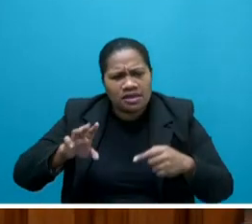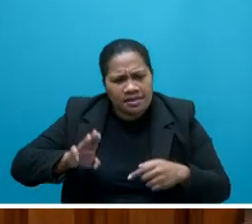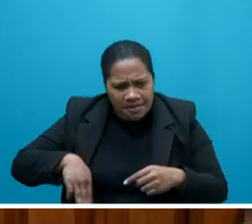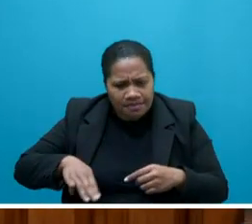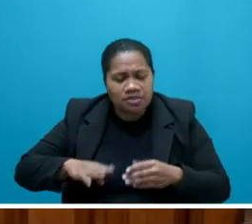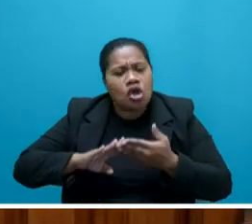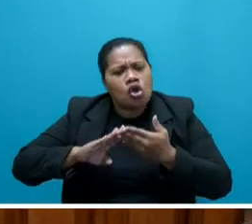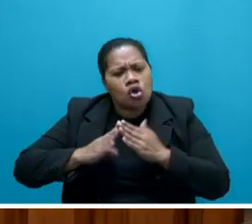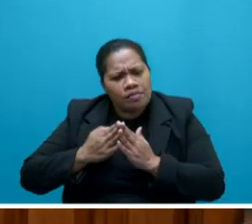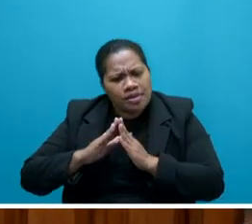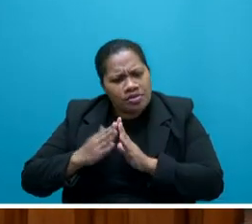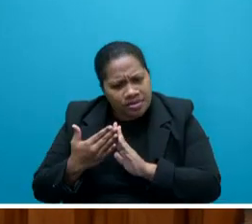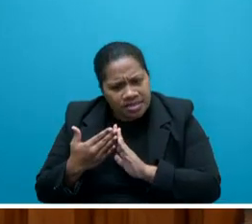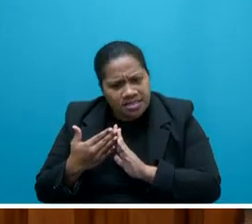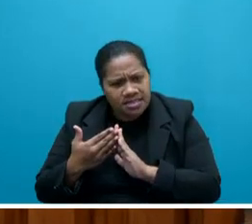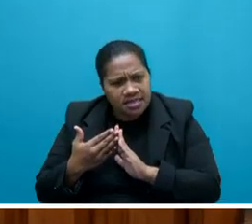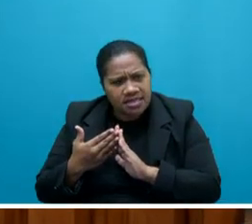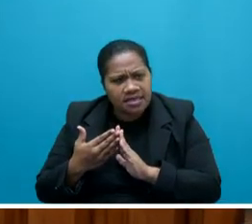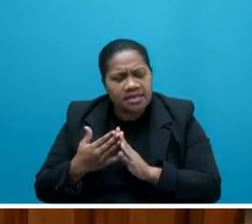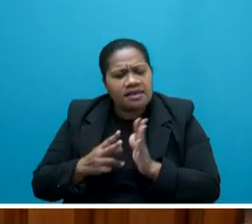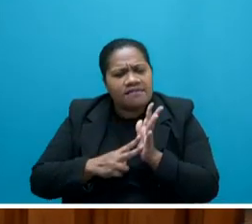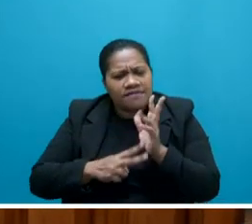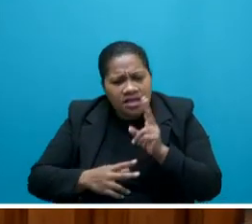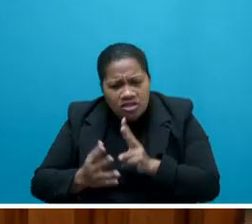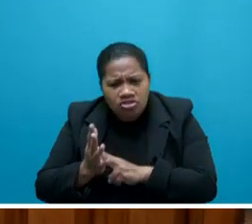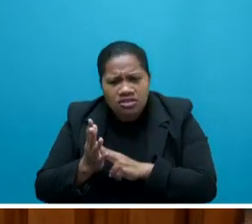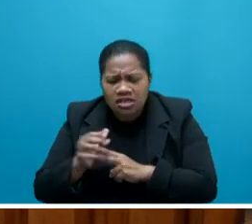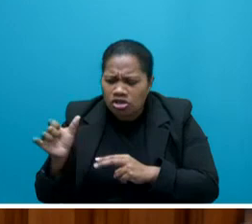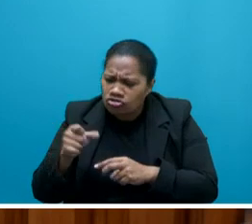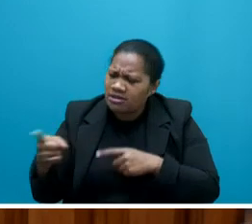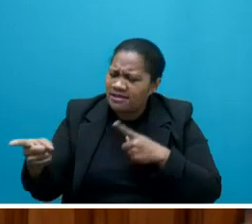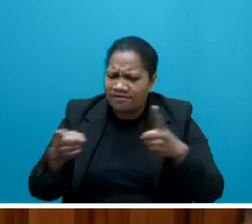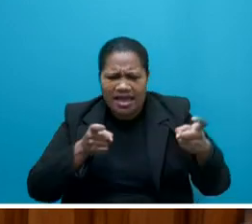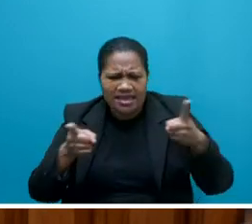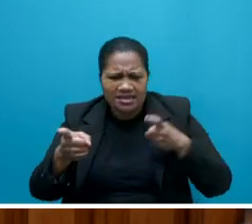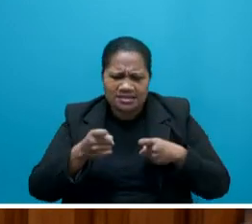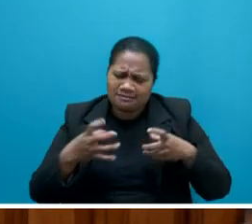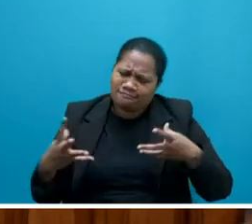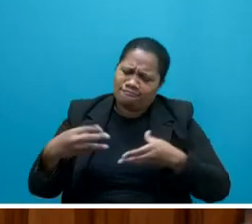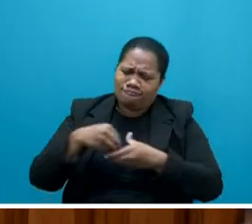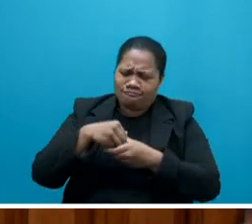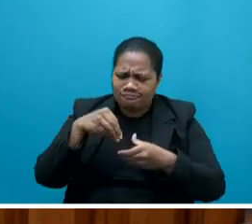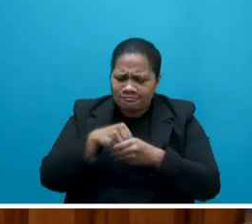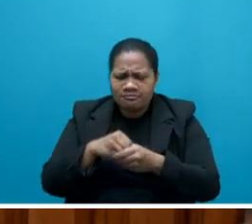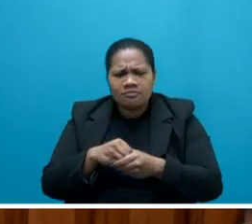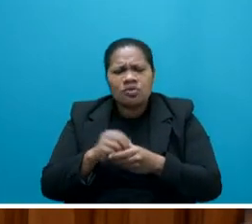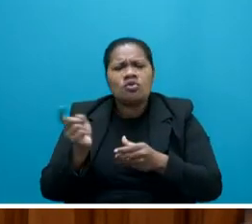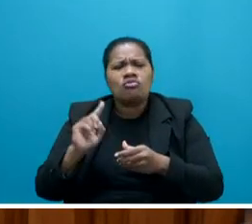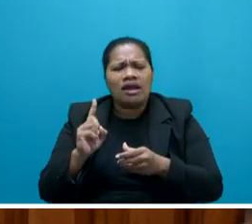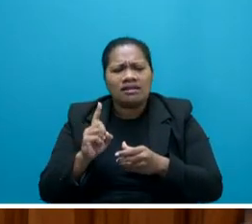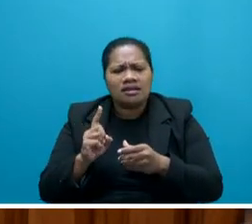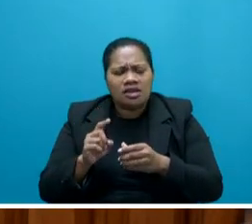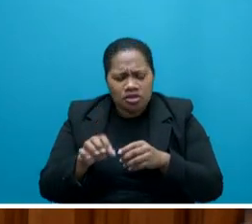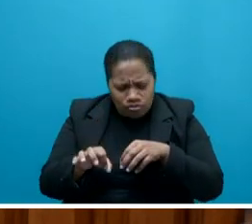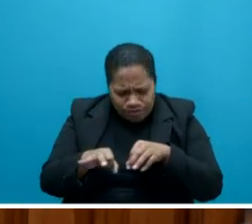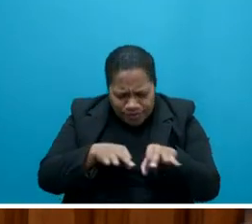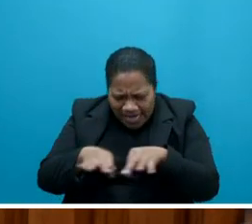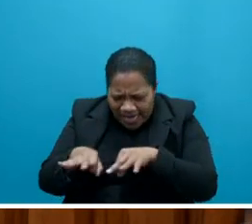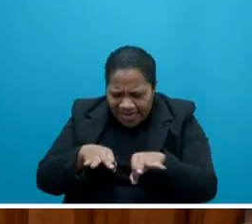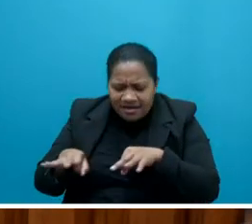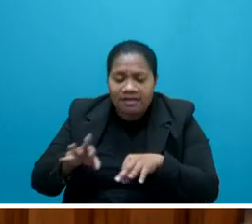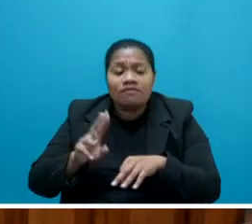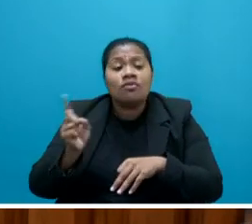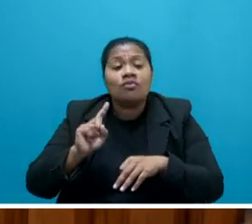community, religious leaders being invited to be part of the committee planning for the Golden Jubilee celebration next